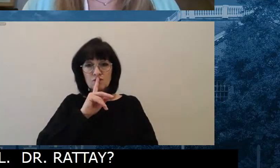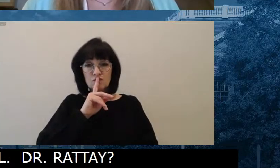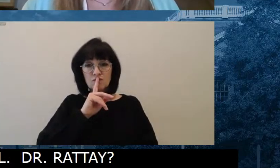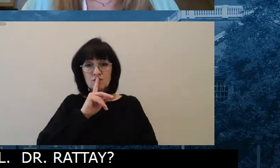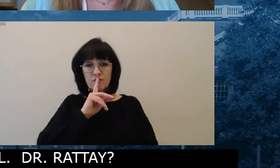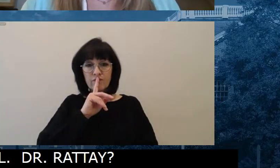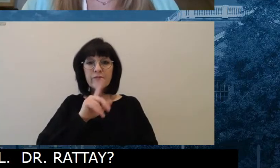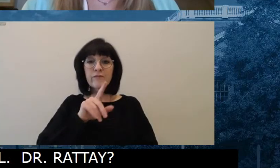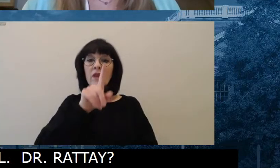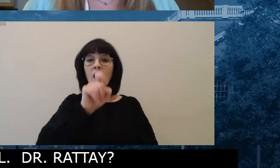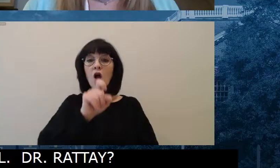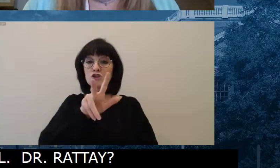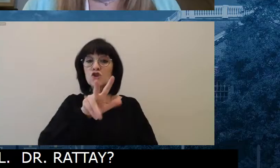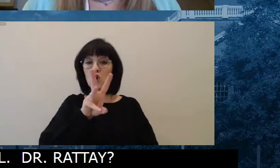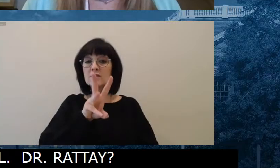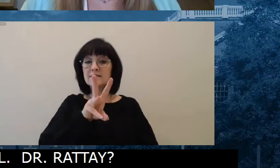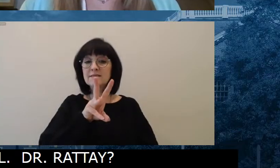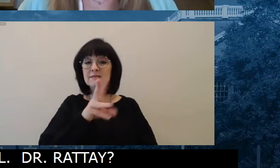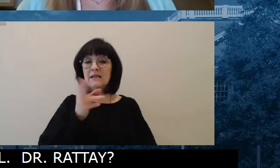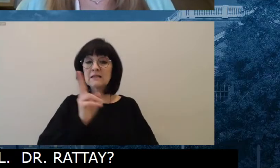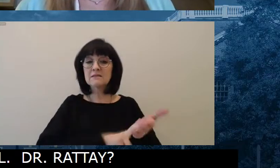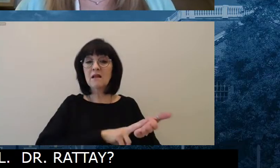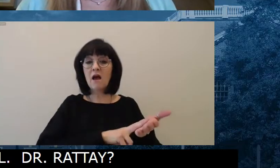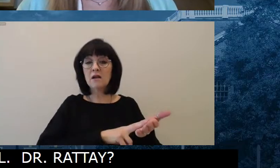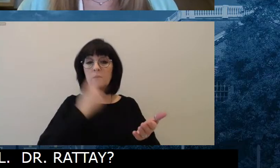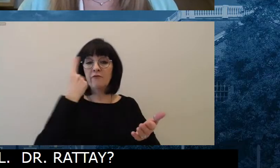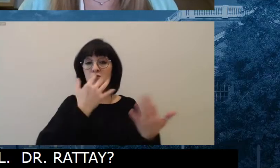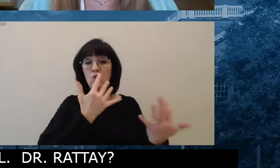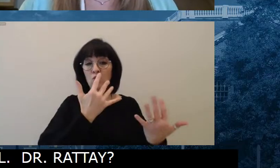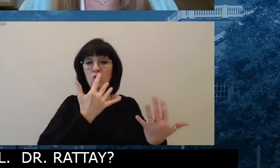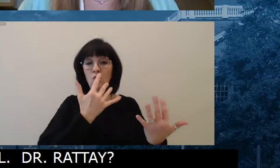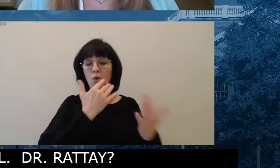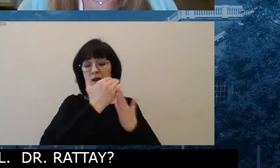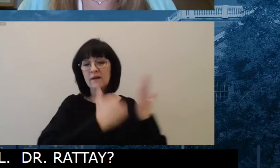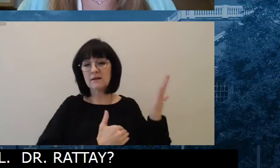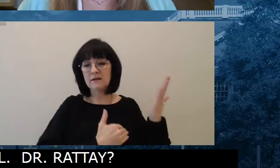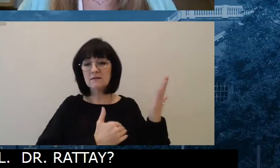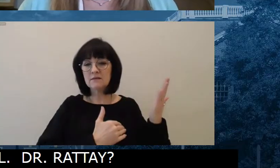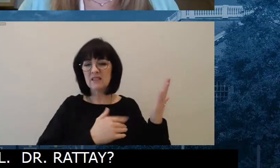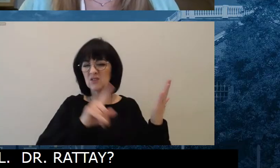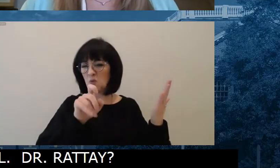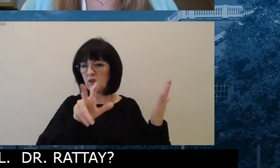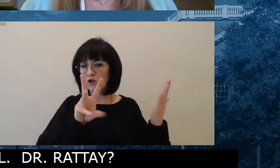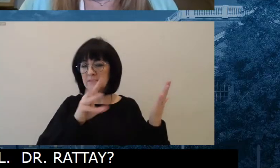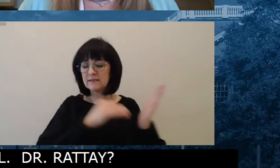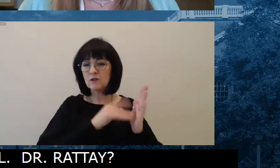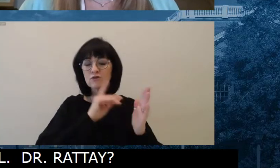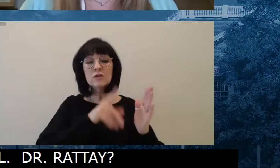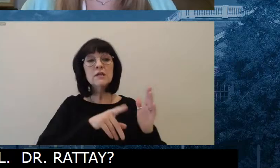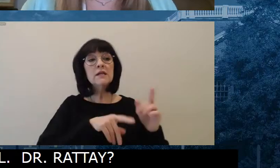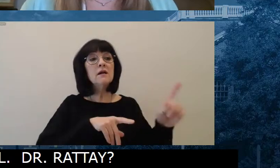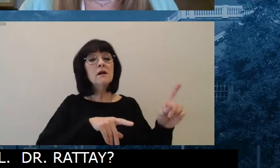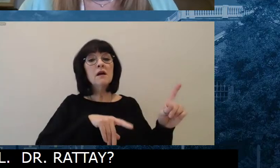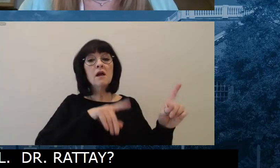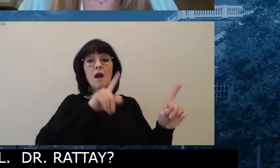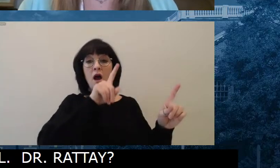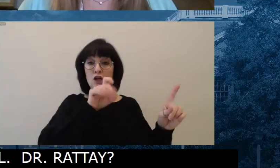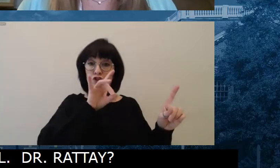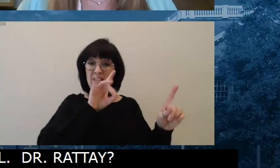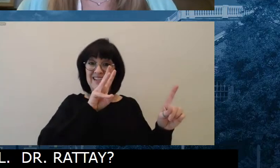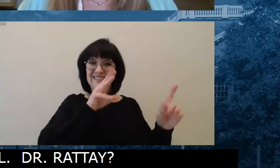the waiting list. We know that over 86,000 received their vaccine. As the governor